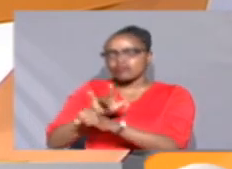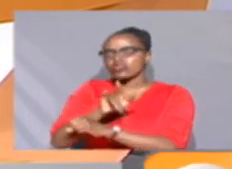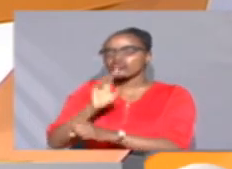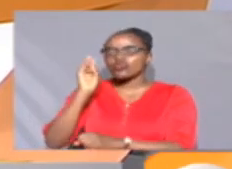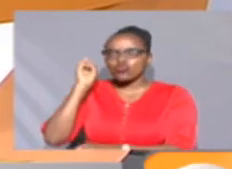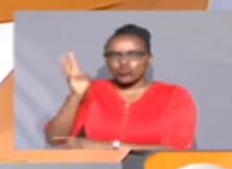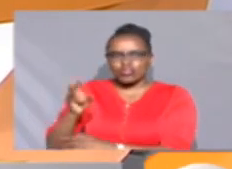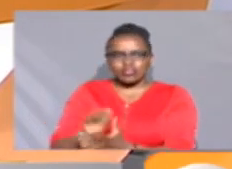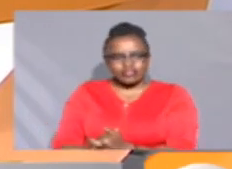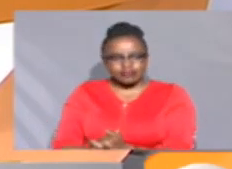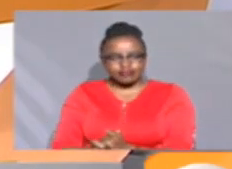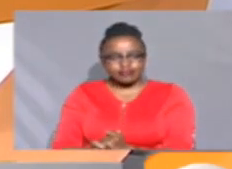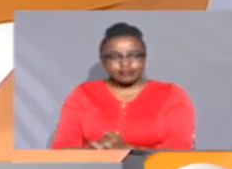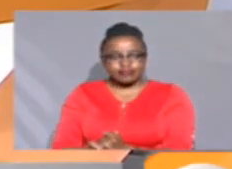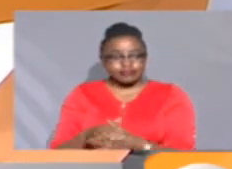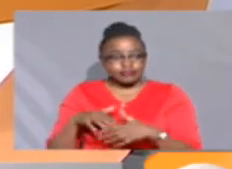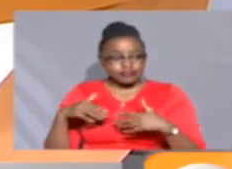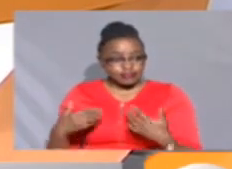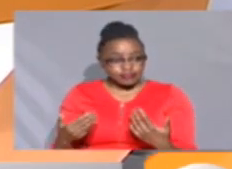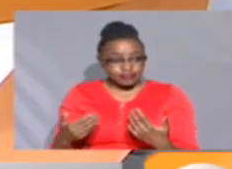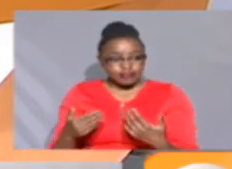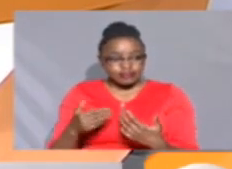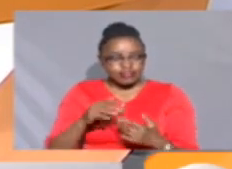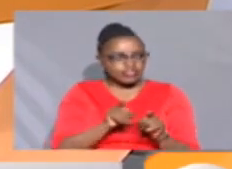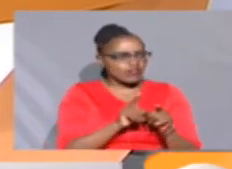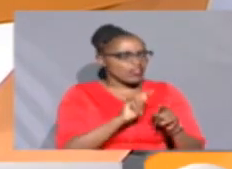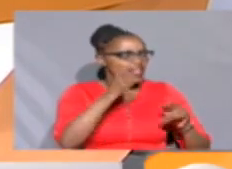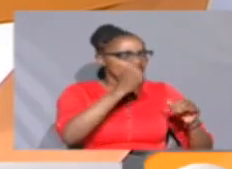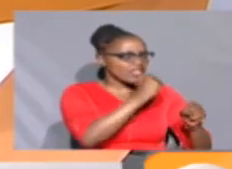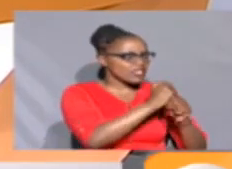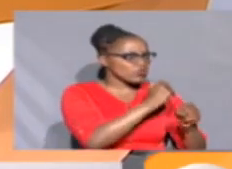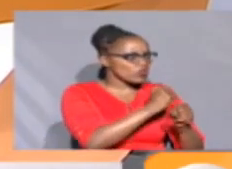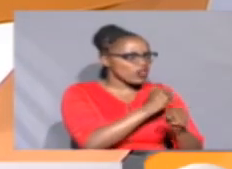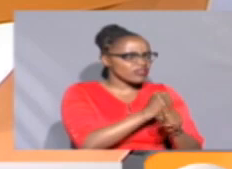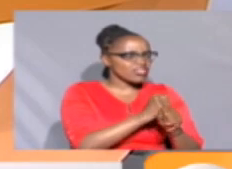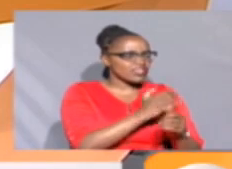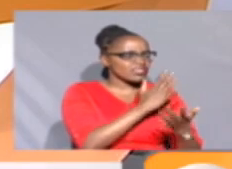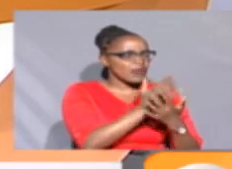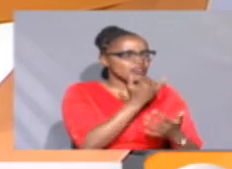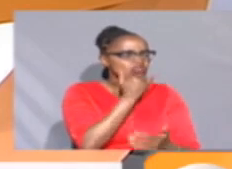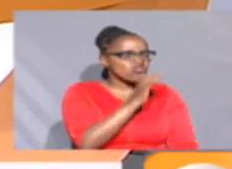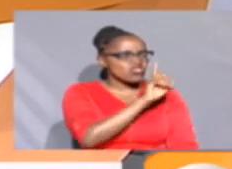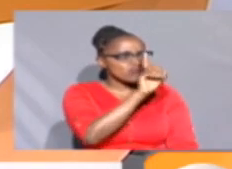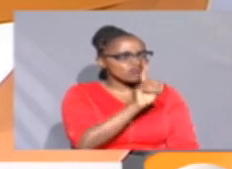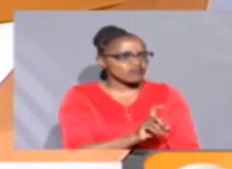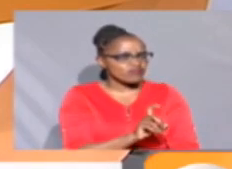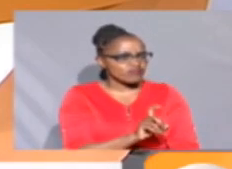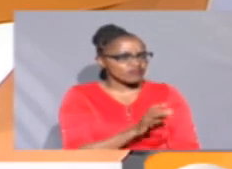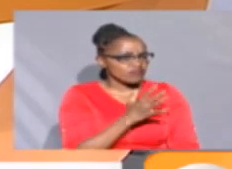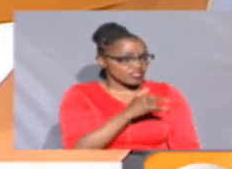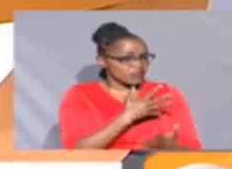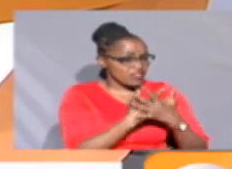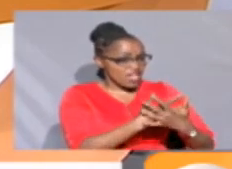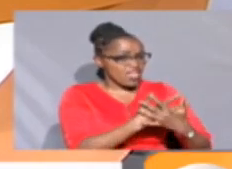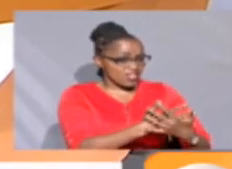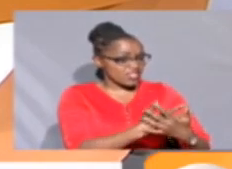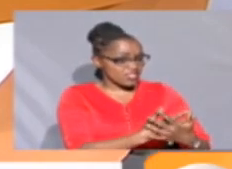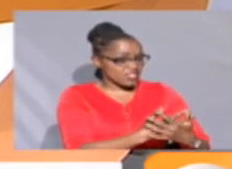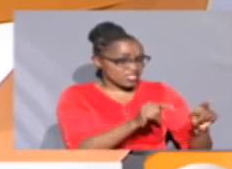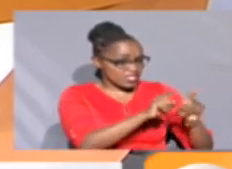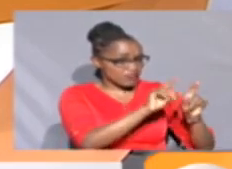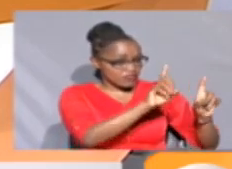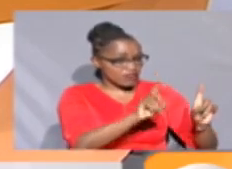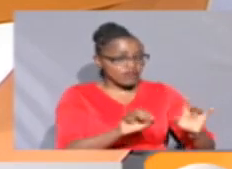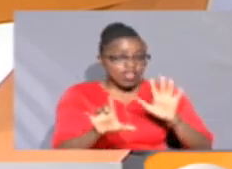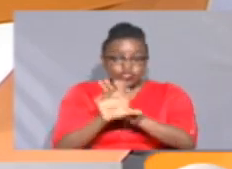the Mwananchi? Yeah. What about the Mwananchi who's just done something wrong? Should do you know why they do it that way, Hussein? They should be arrested. In fact, the law does